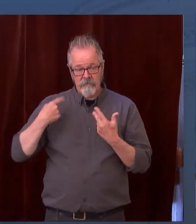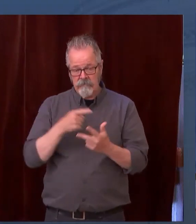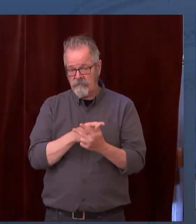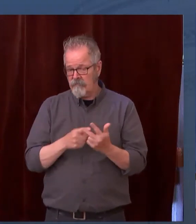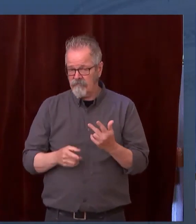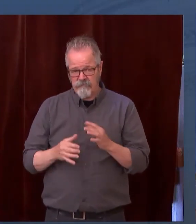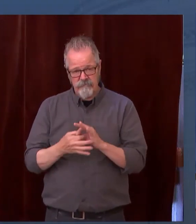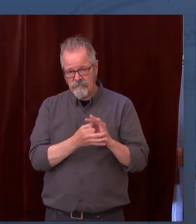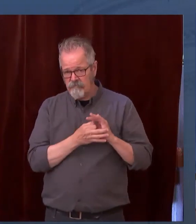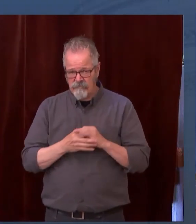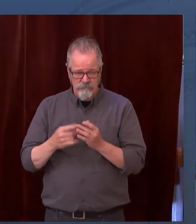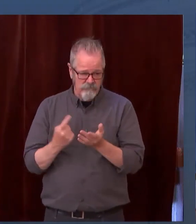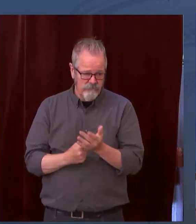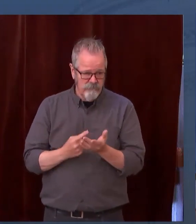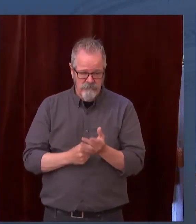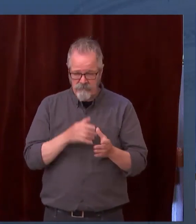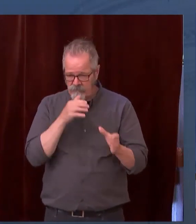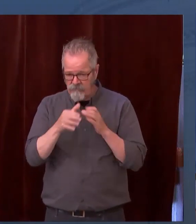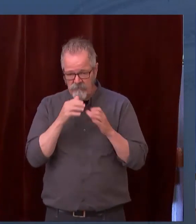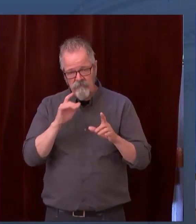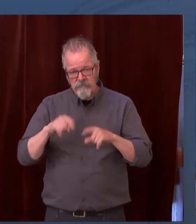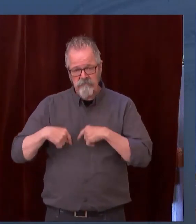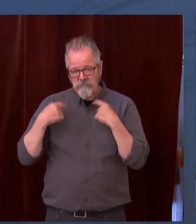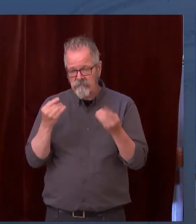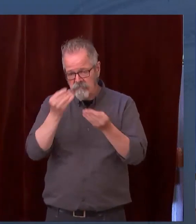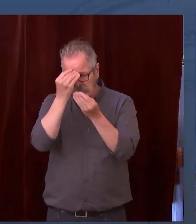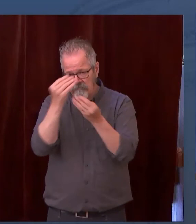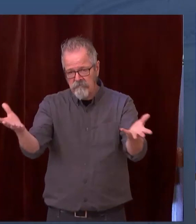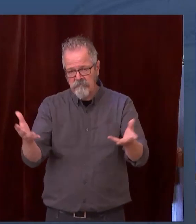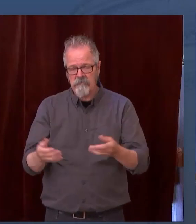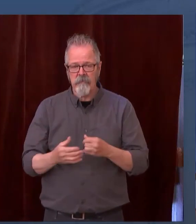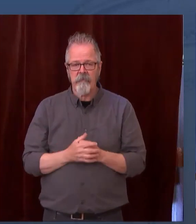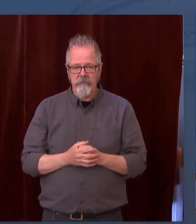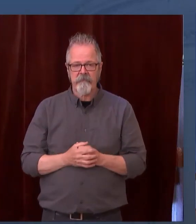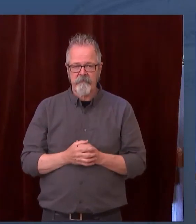Final question comes from Carolyn with the South Seattle Emerald.